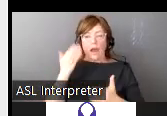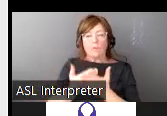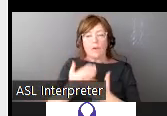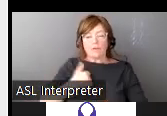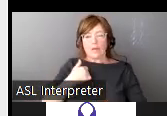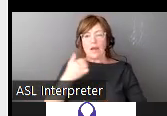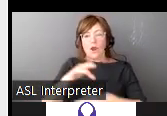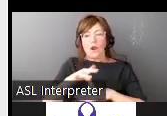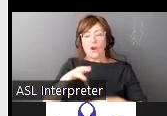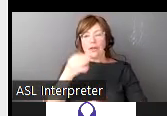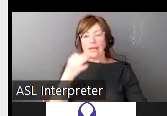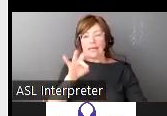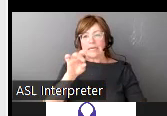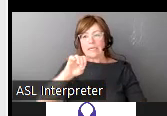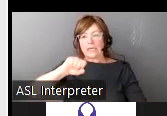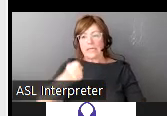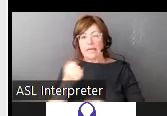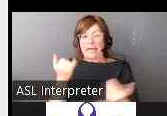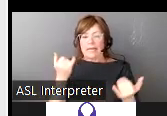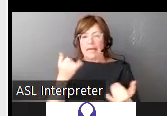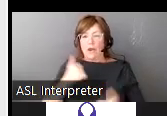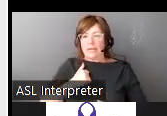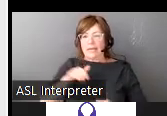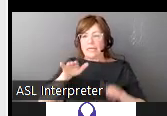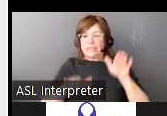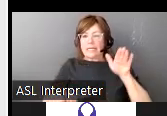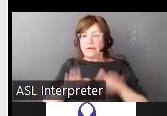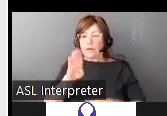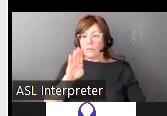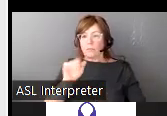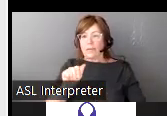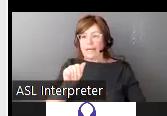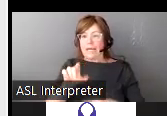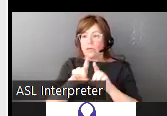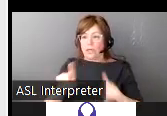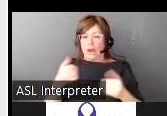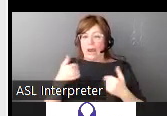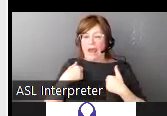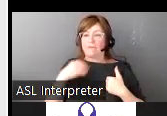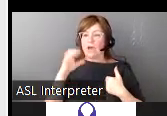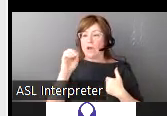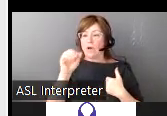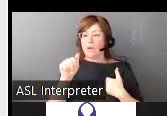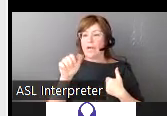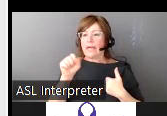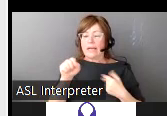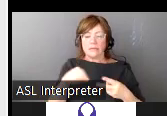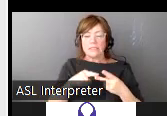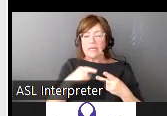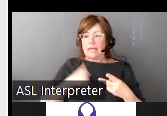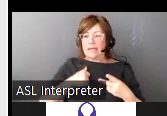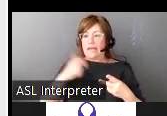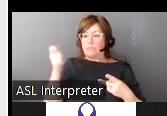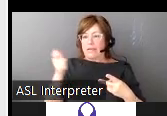an immigrant and is now a Canadian citizen, holding a bachelor's degree while receiving OAS and a Canadian pension.